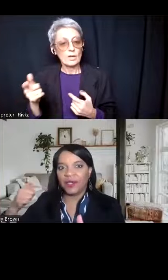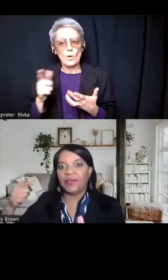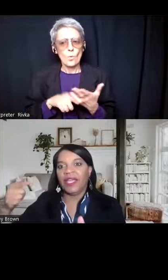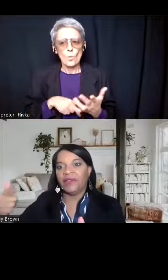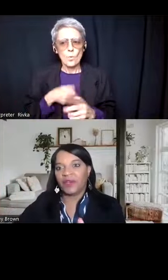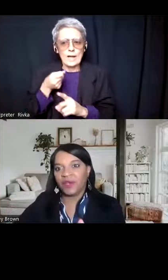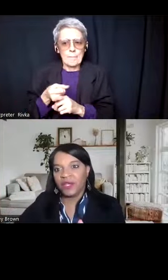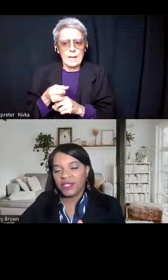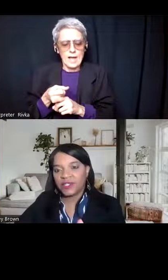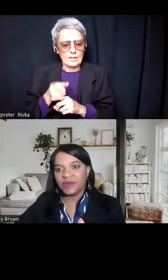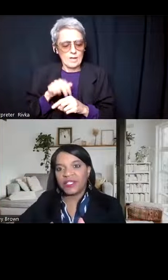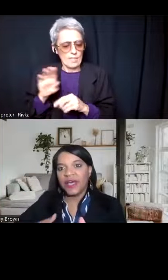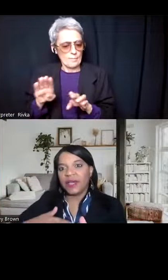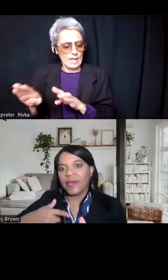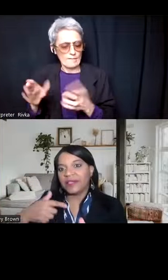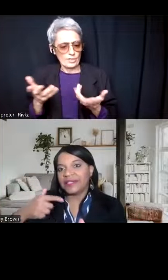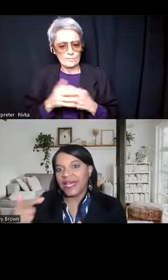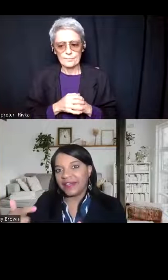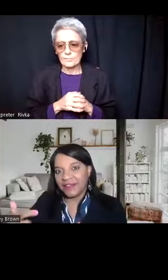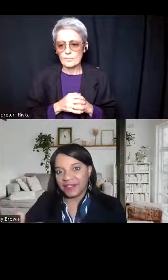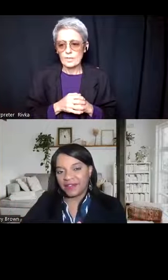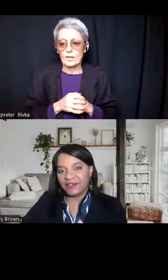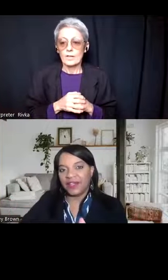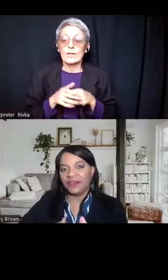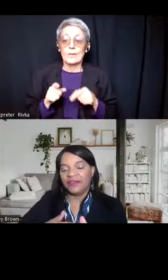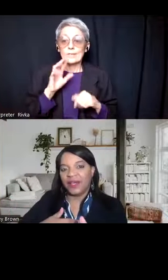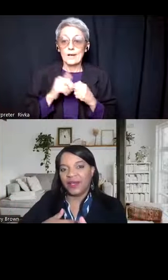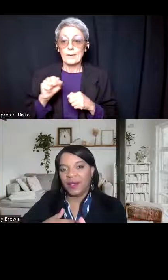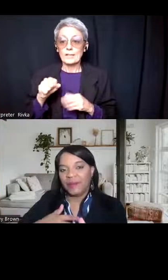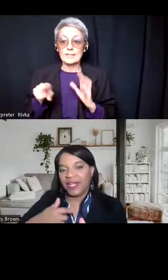this having on behavior? So as we talk about side effects of